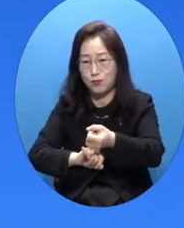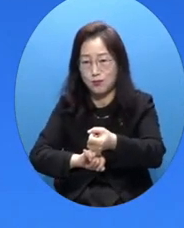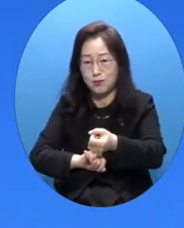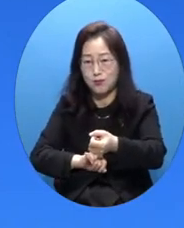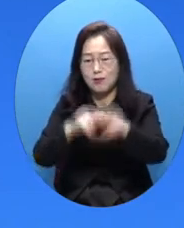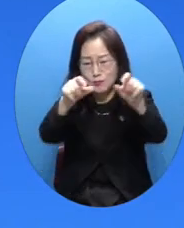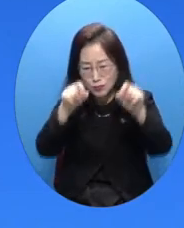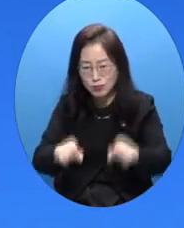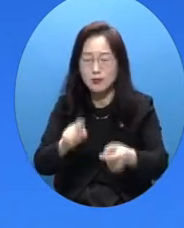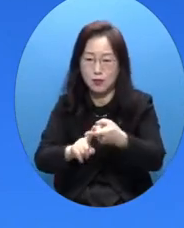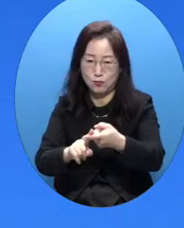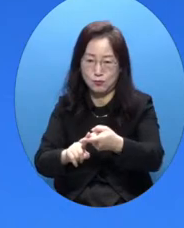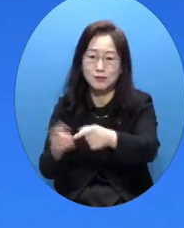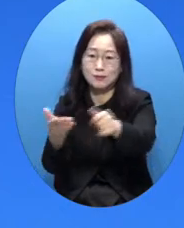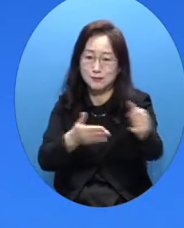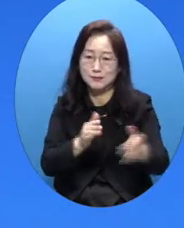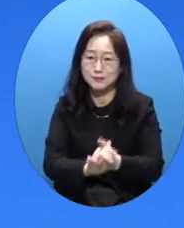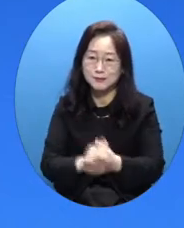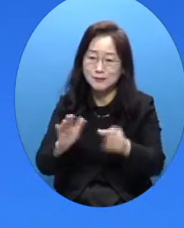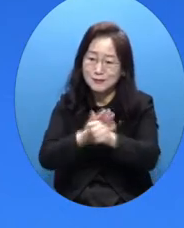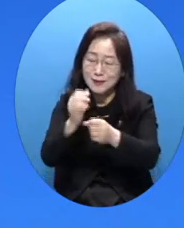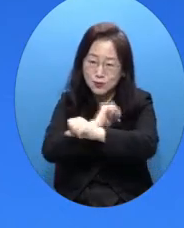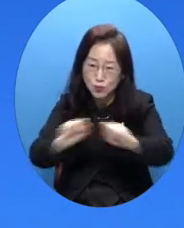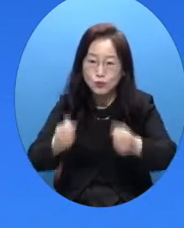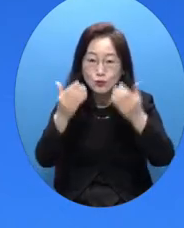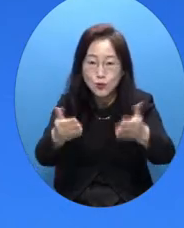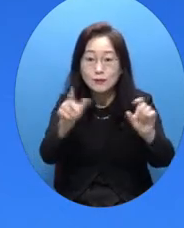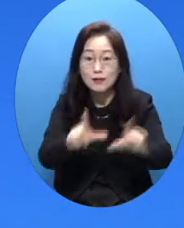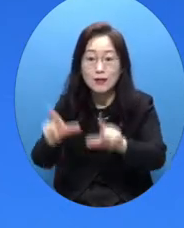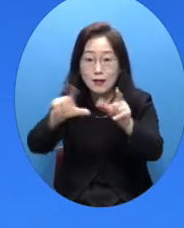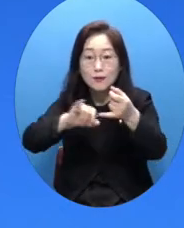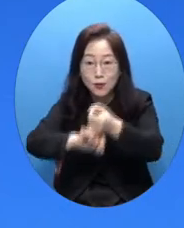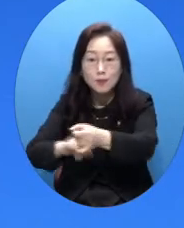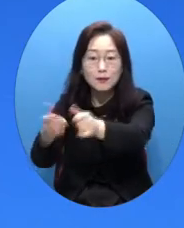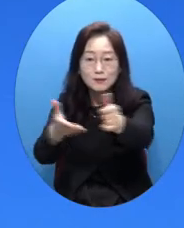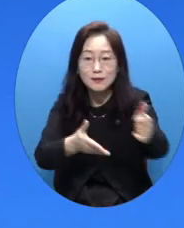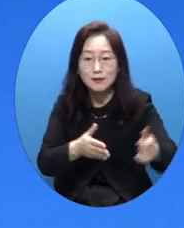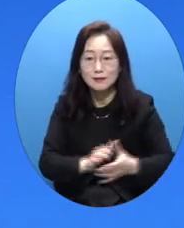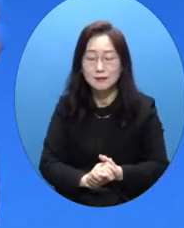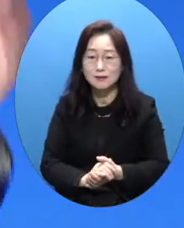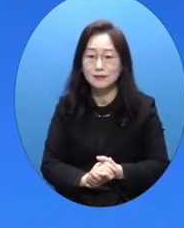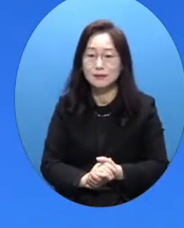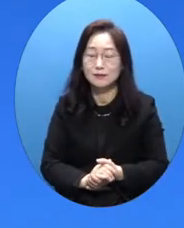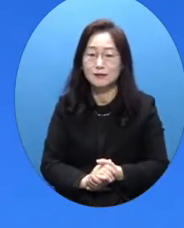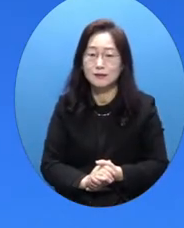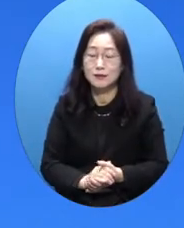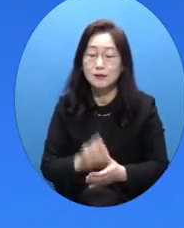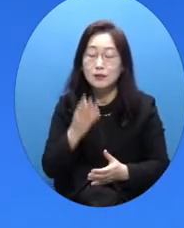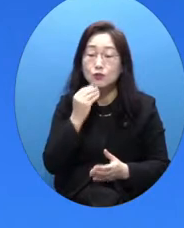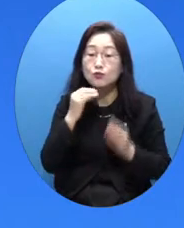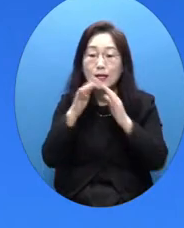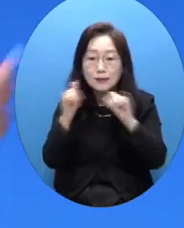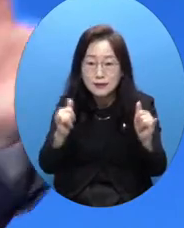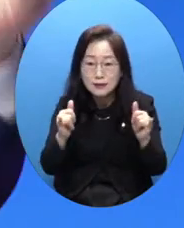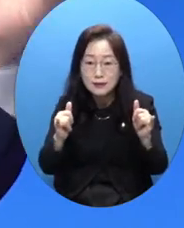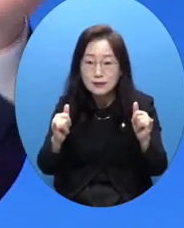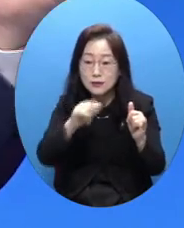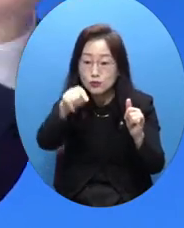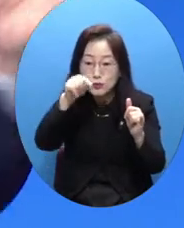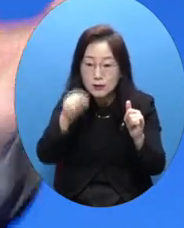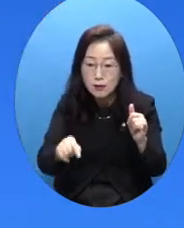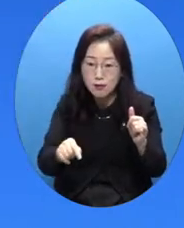each other let's cover for each other let's forgive one another I bless you in the name of the Lord therefore